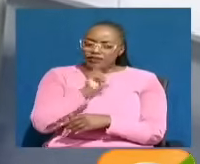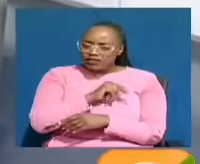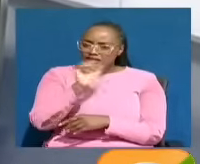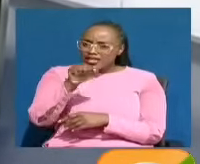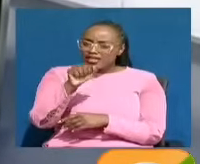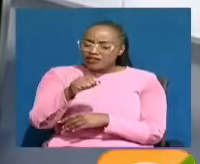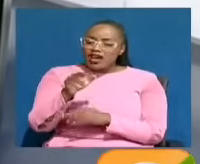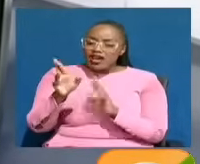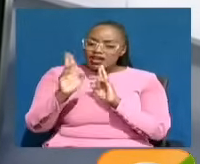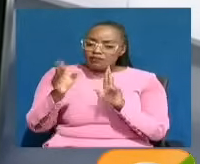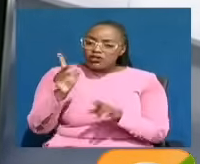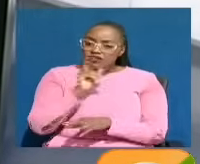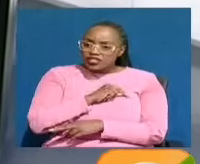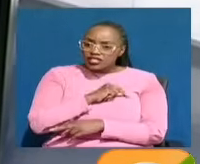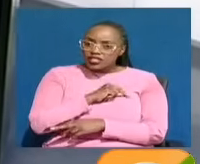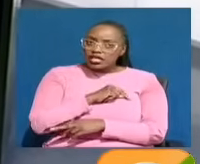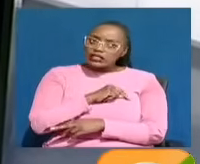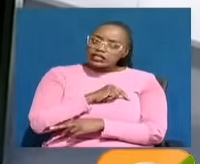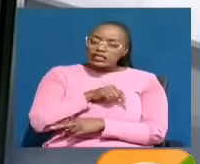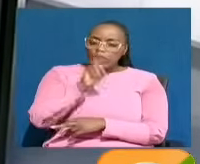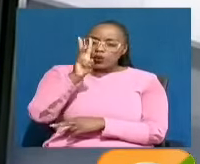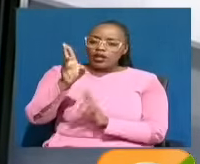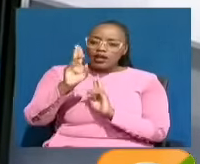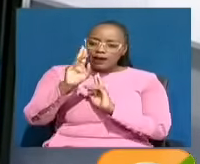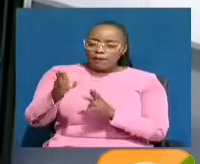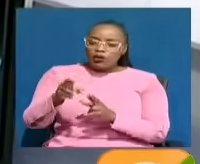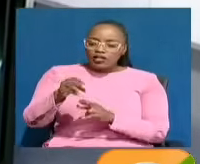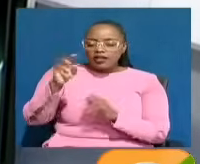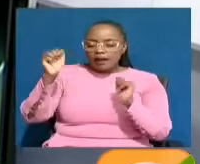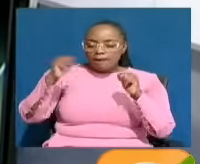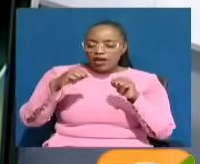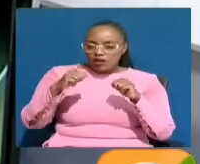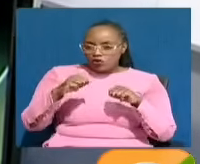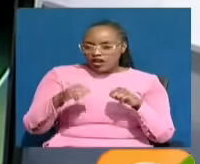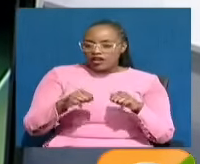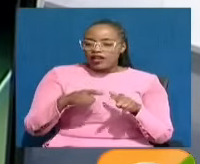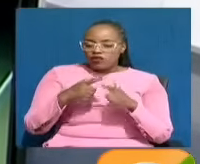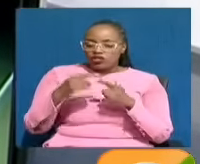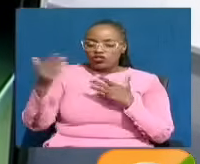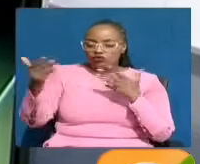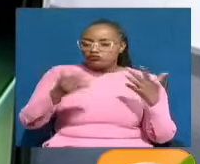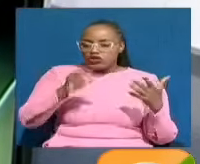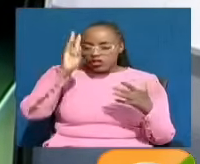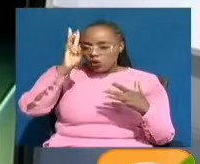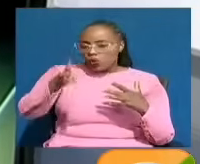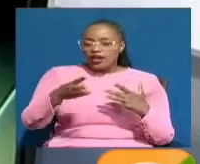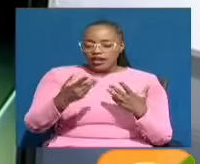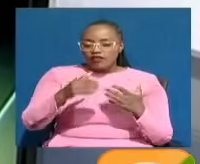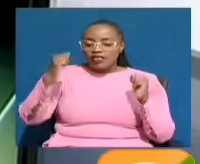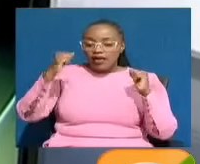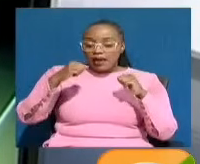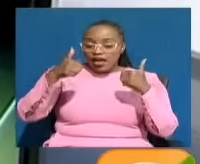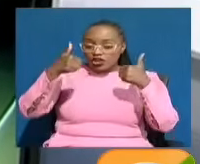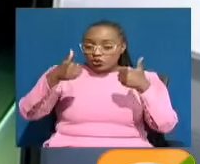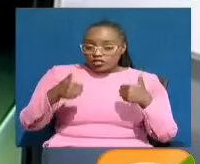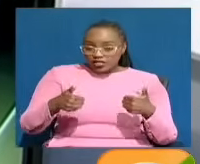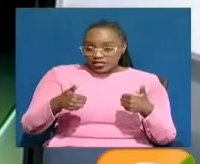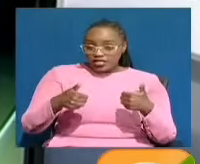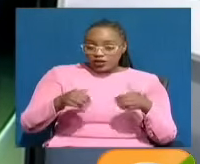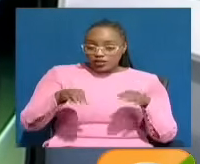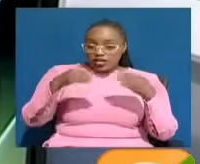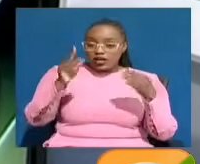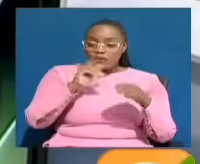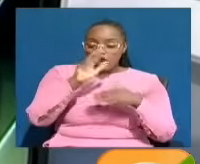we've already Have they sent reported out. back? They're going to report back in memoranda. The memoranda are coming in. Okay. So when the memoranda is coming in, when all of